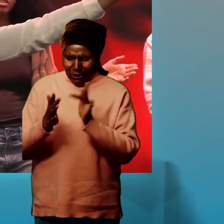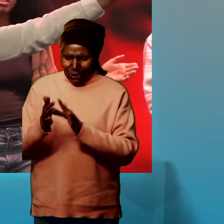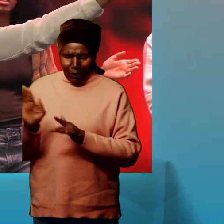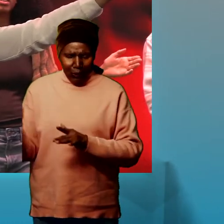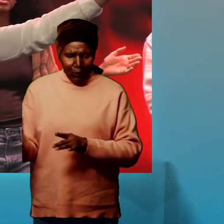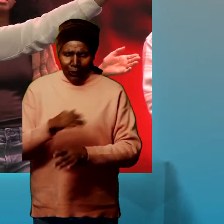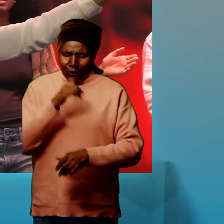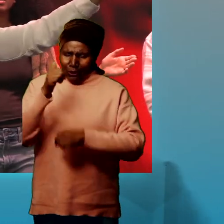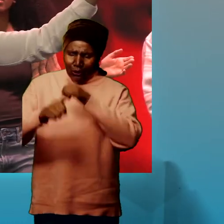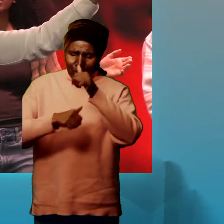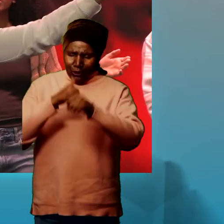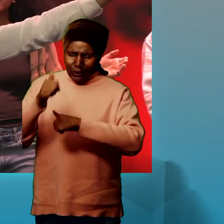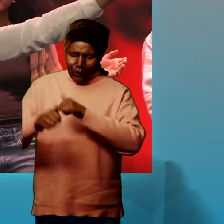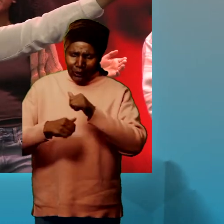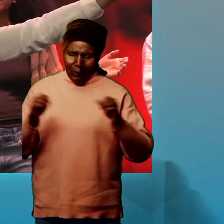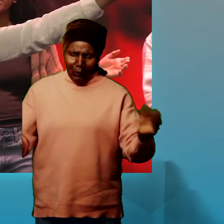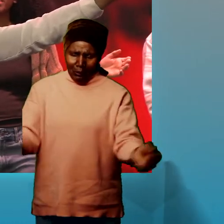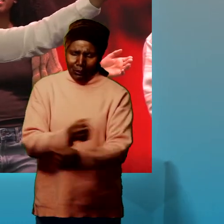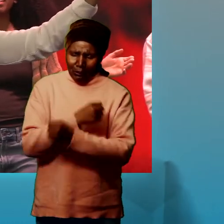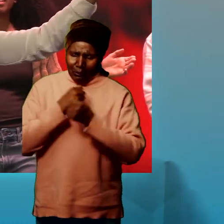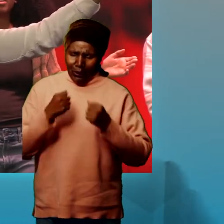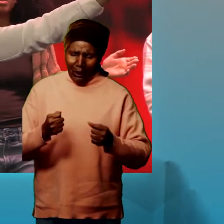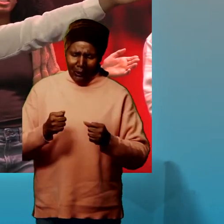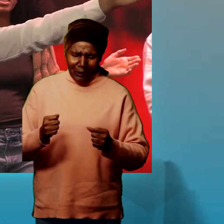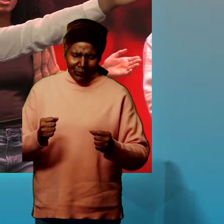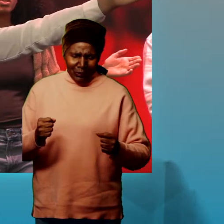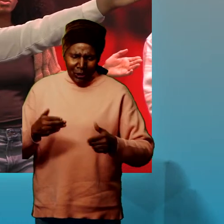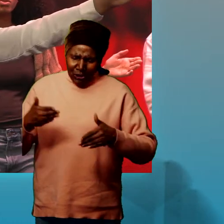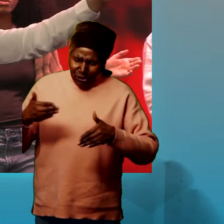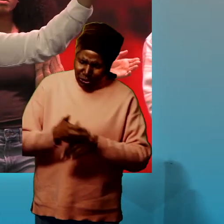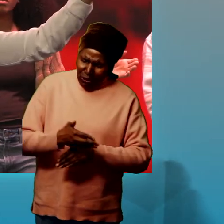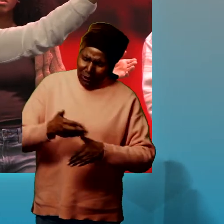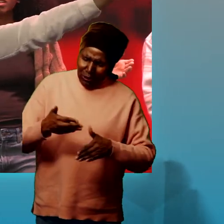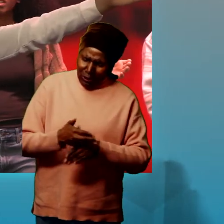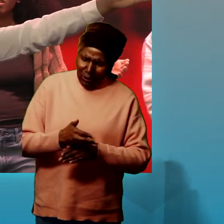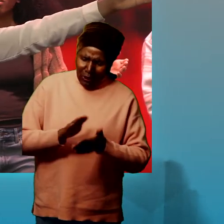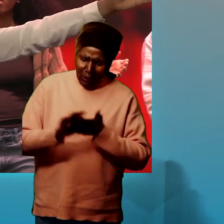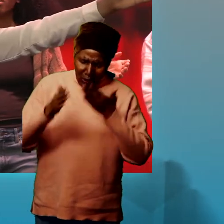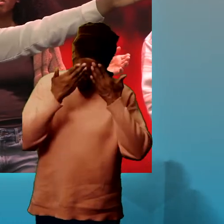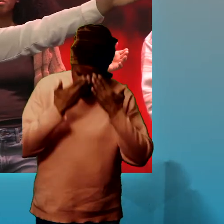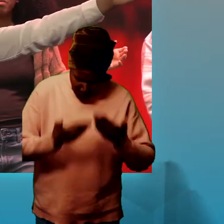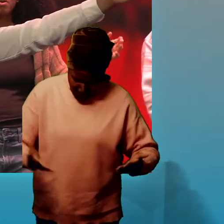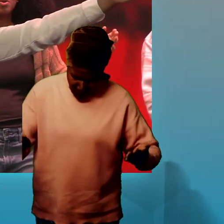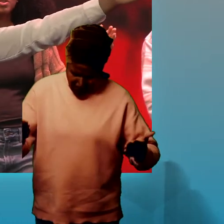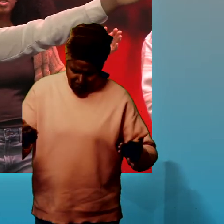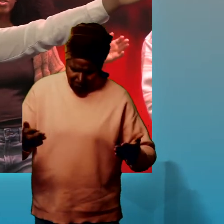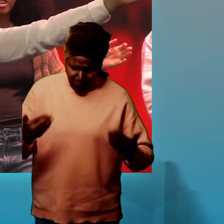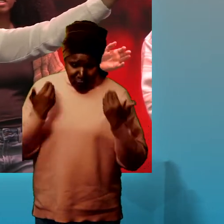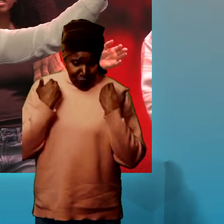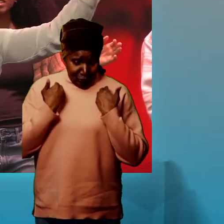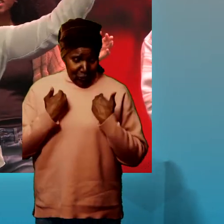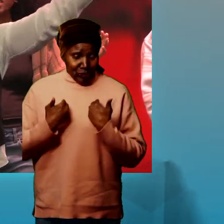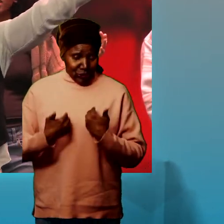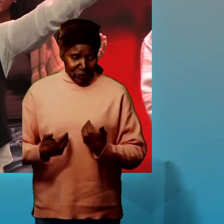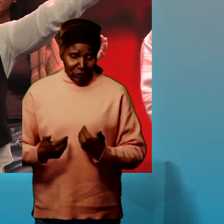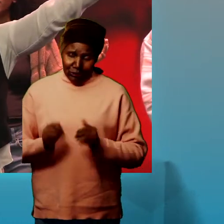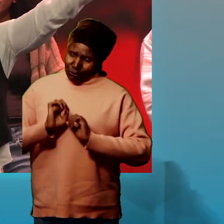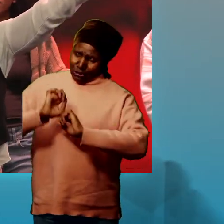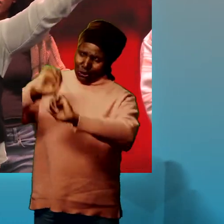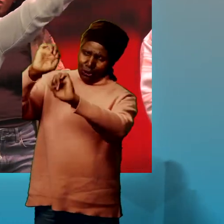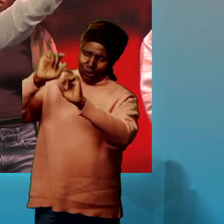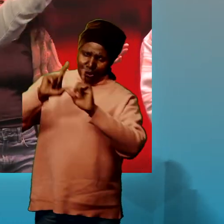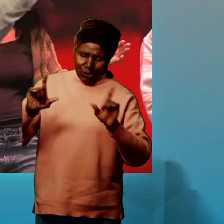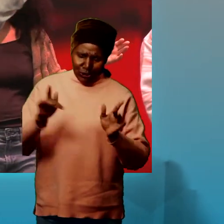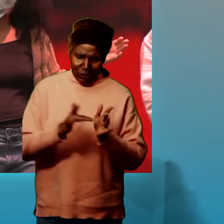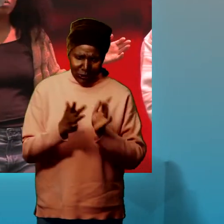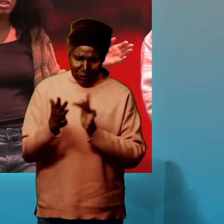glory, all power, all strength, all honor, all riches, Lord, they belong to you,